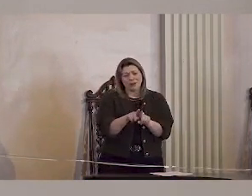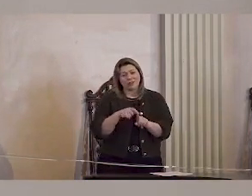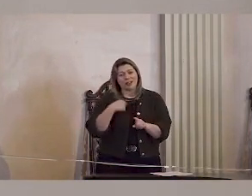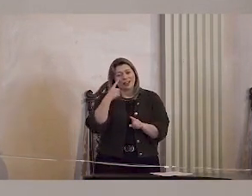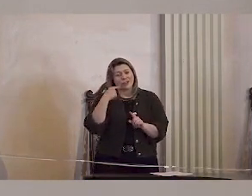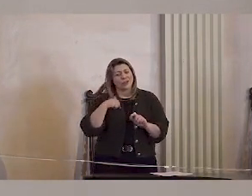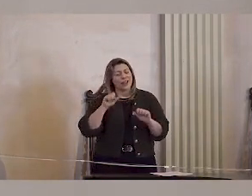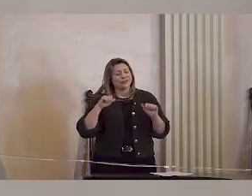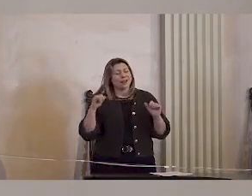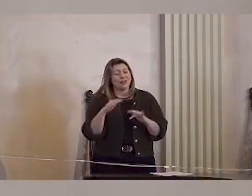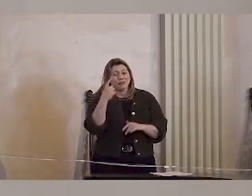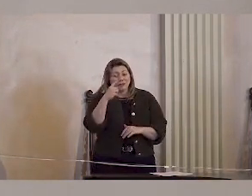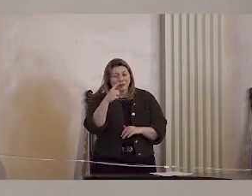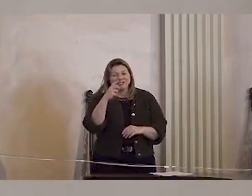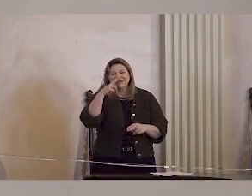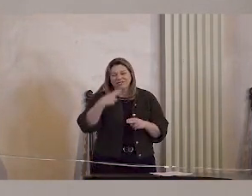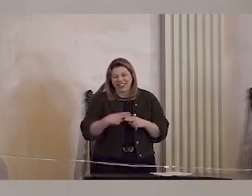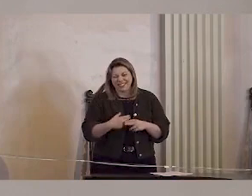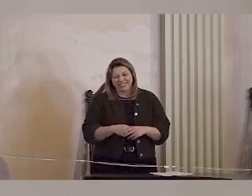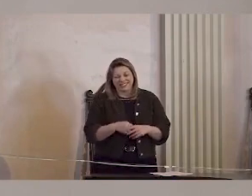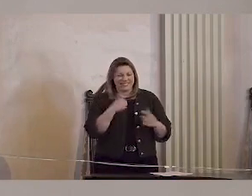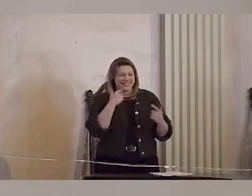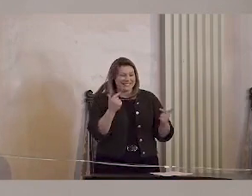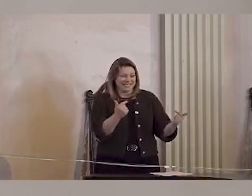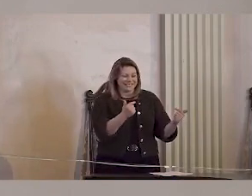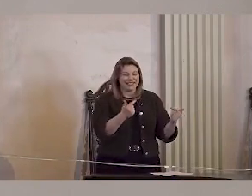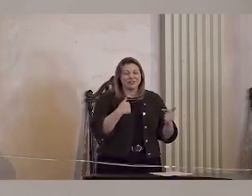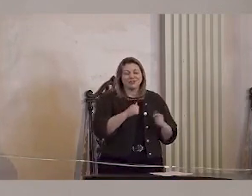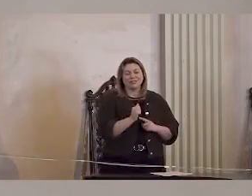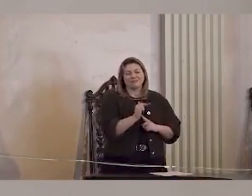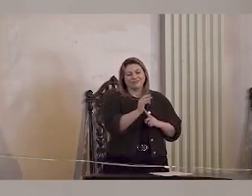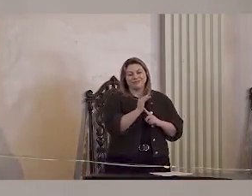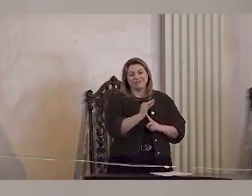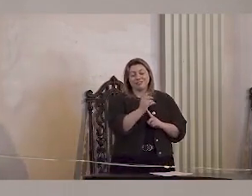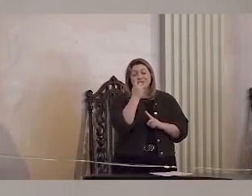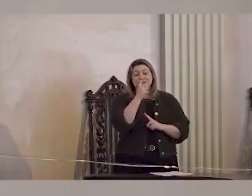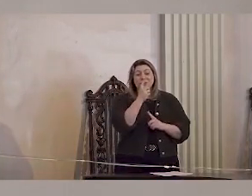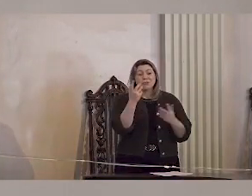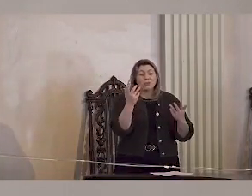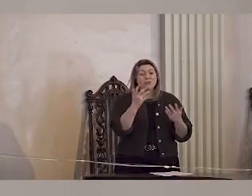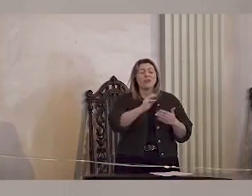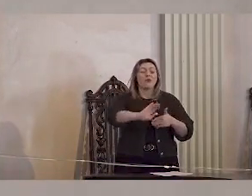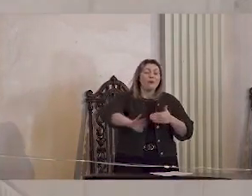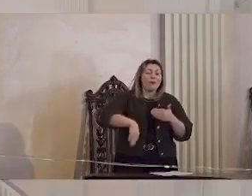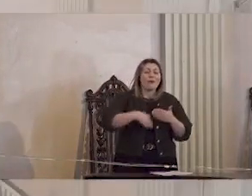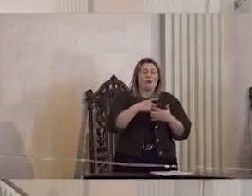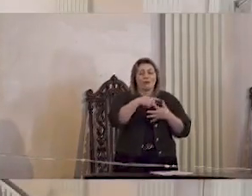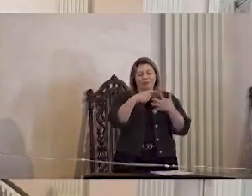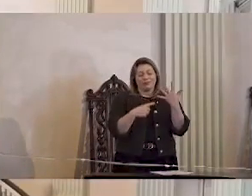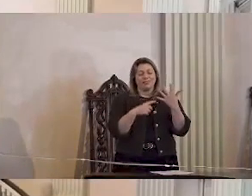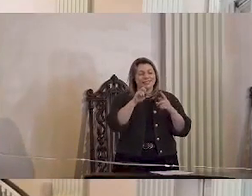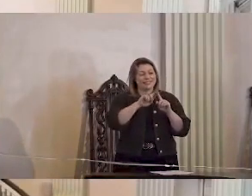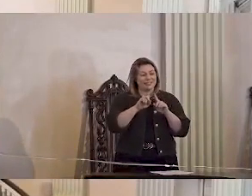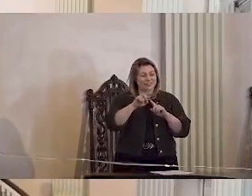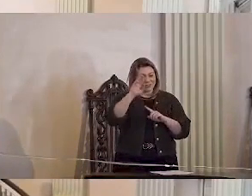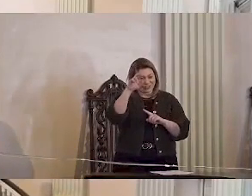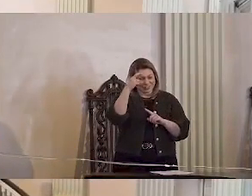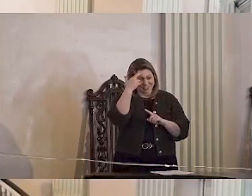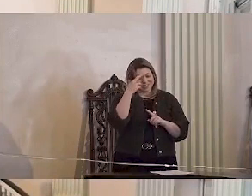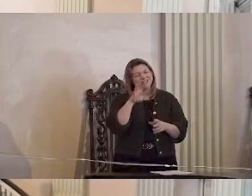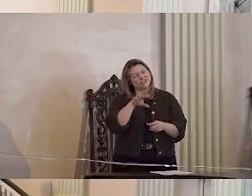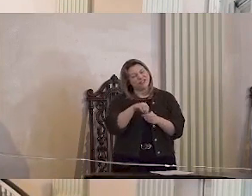for fun. And so we light our chalice this morning for all these things, including